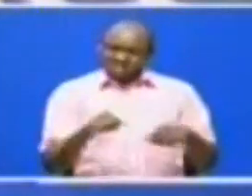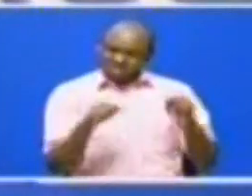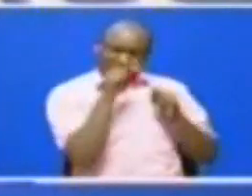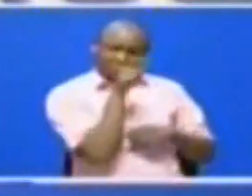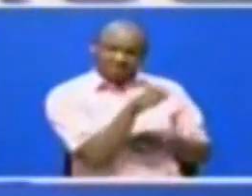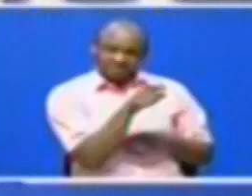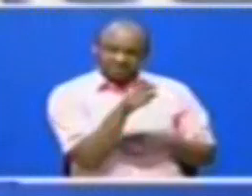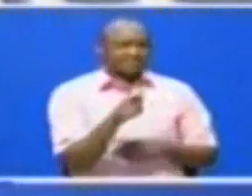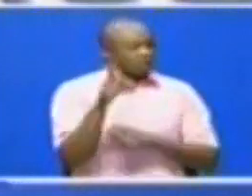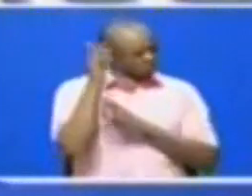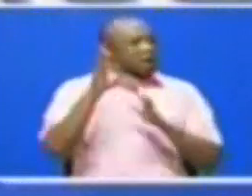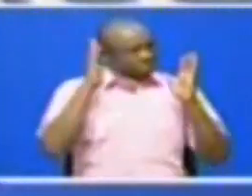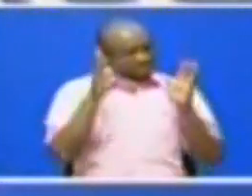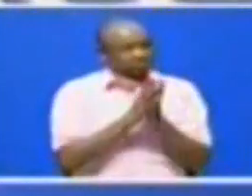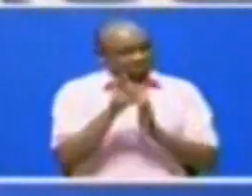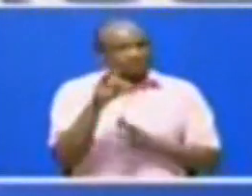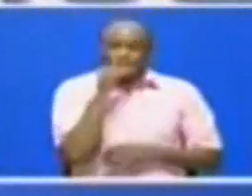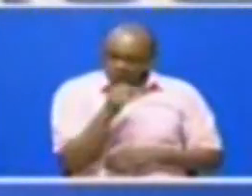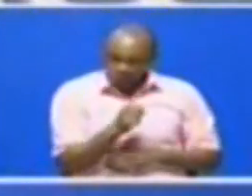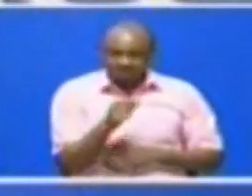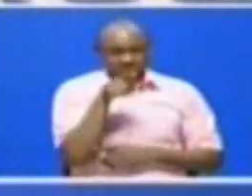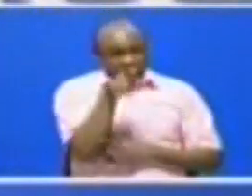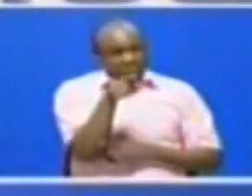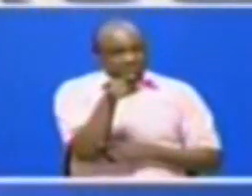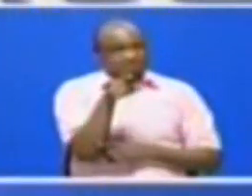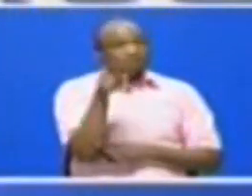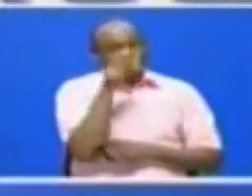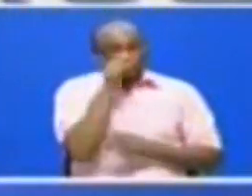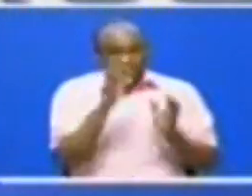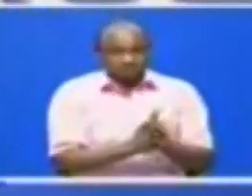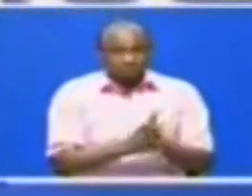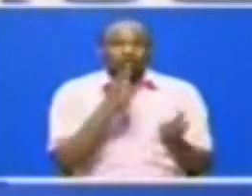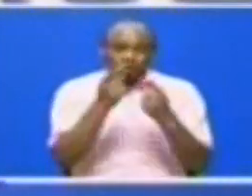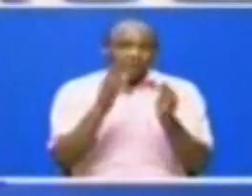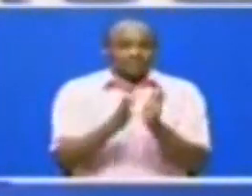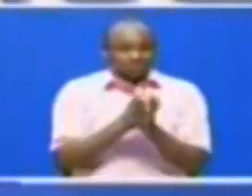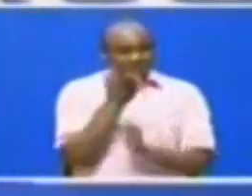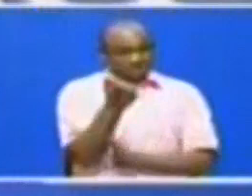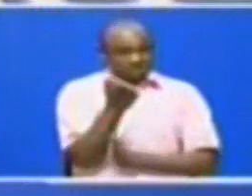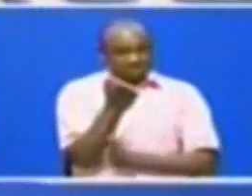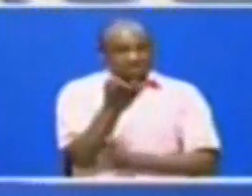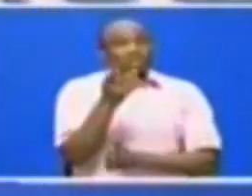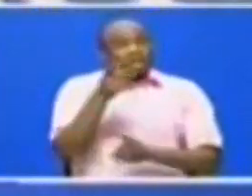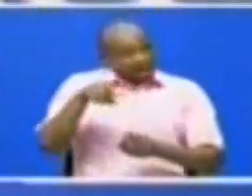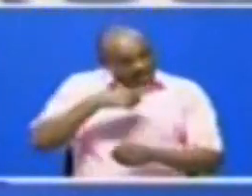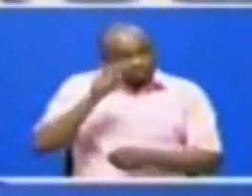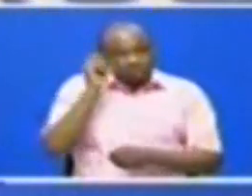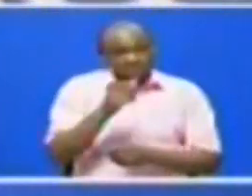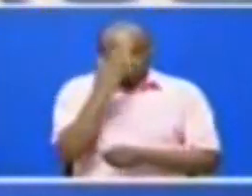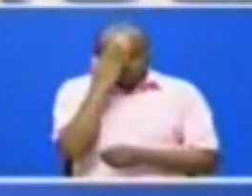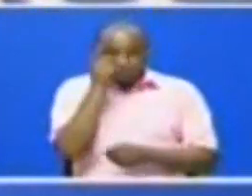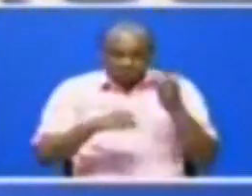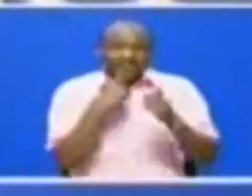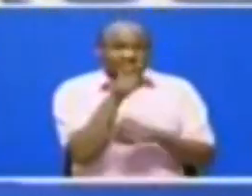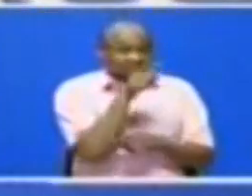very senior lawyer, is a very elderly Kenyan citizen. He speaks with a lot of wisdom. And what you needed to decipher from what he was